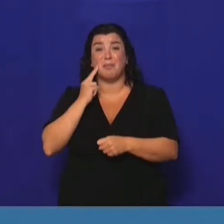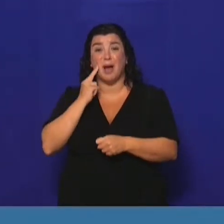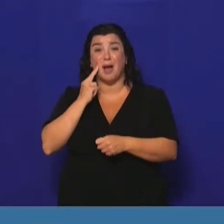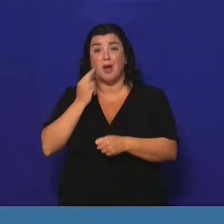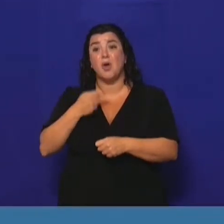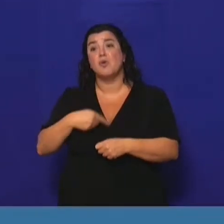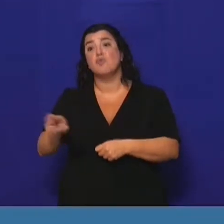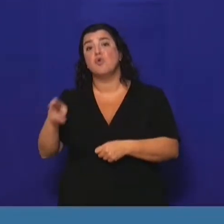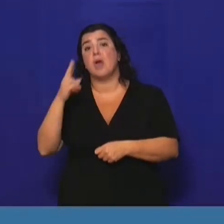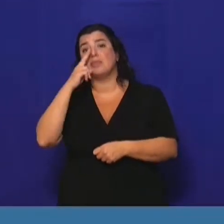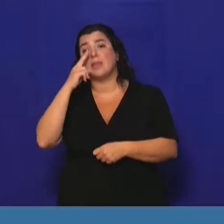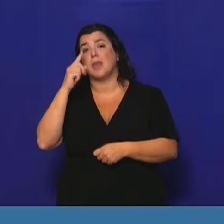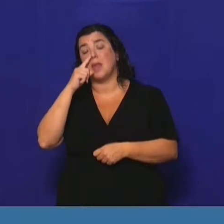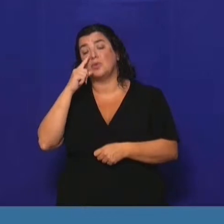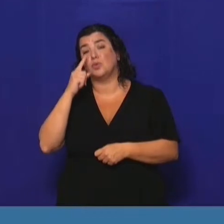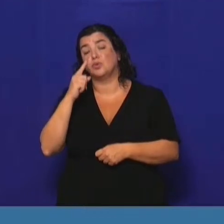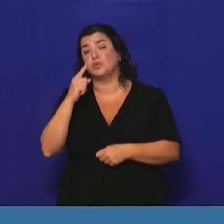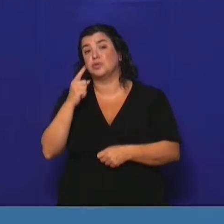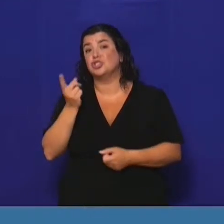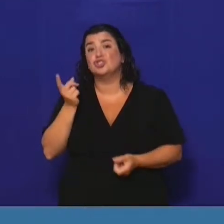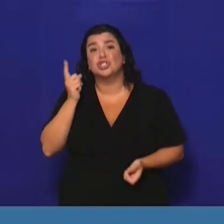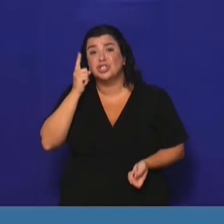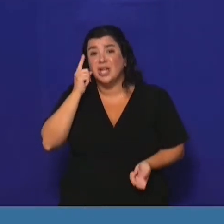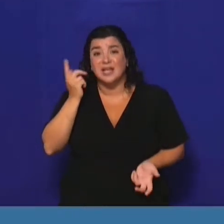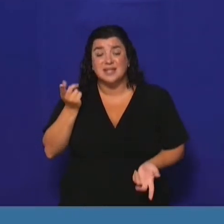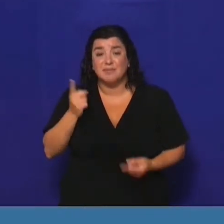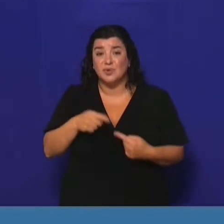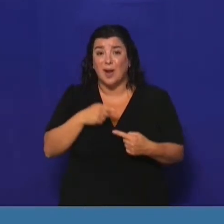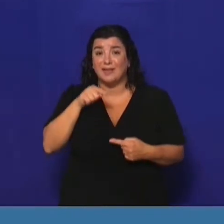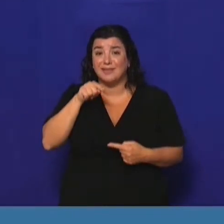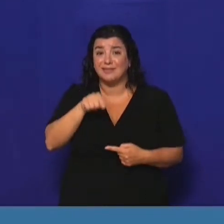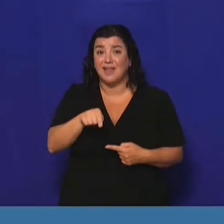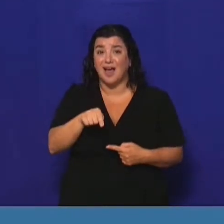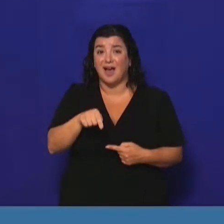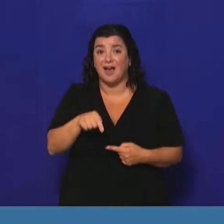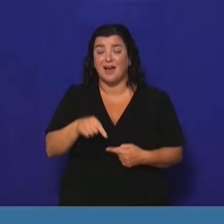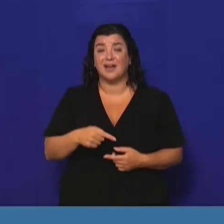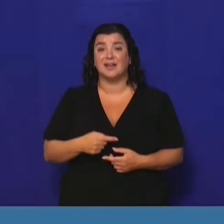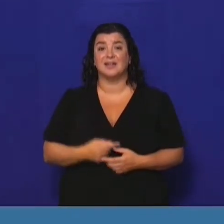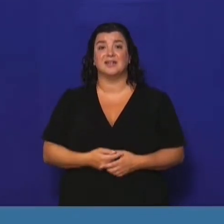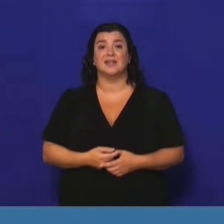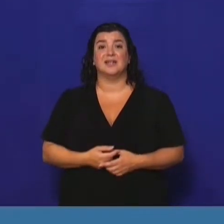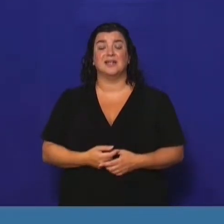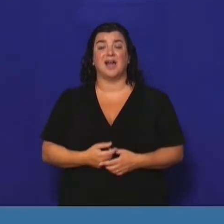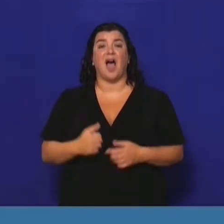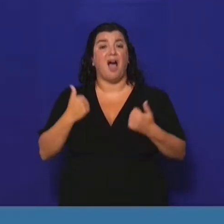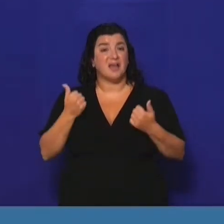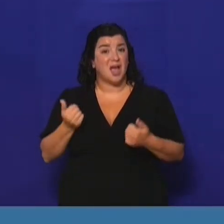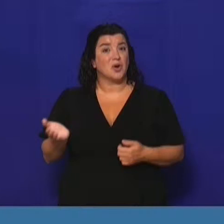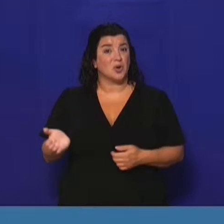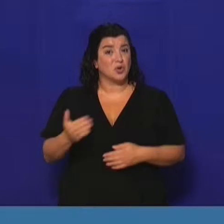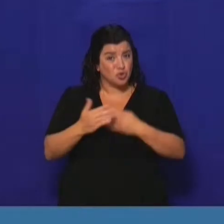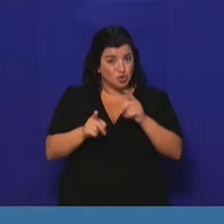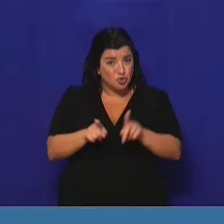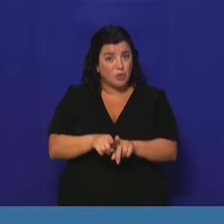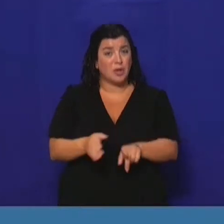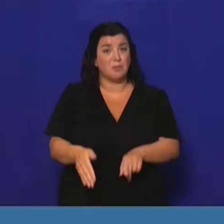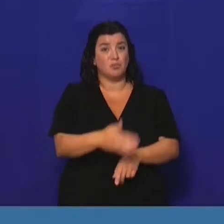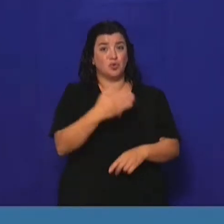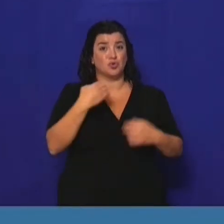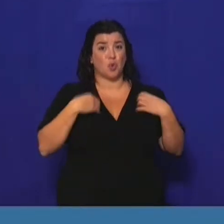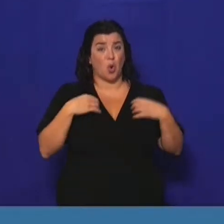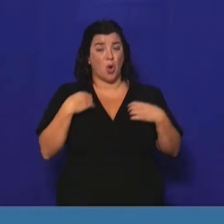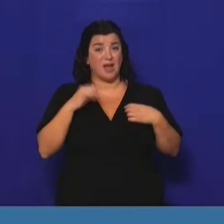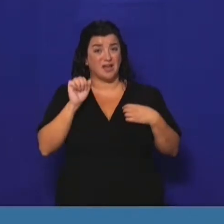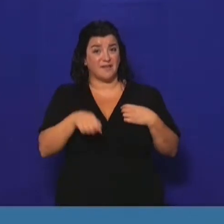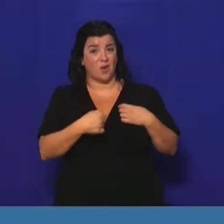man-nanniet. Taħseb li kulħadd jibgħat lill-istudenti b'mod fiżiku u jekk fil-ġimgħat li